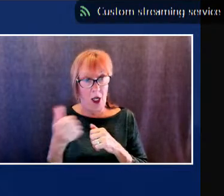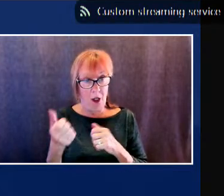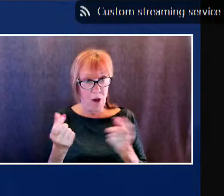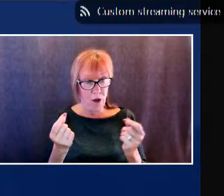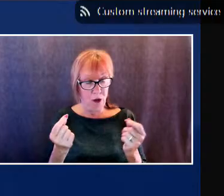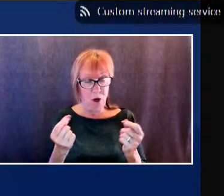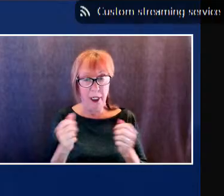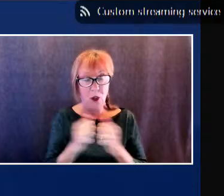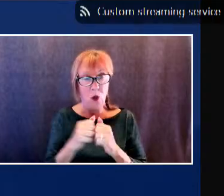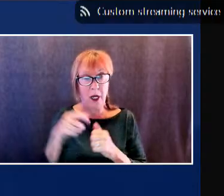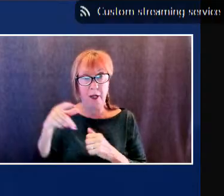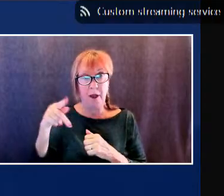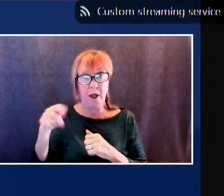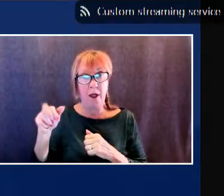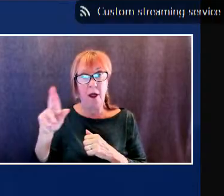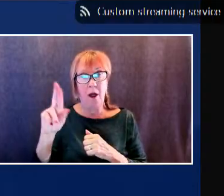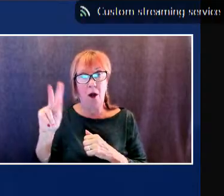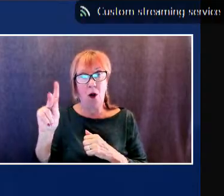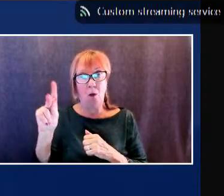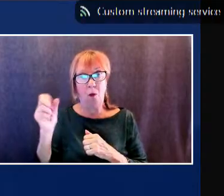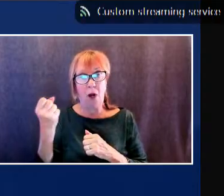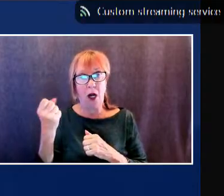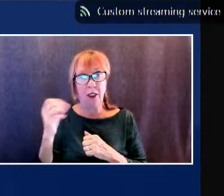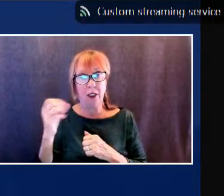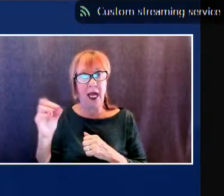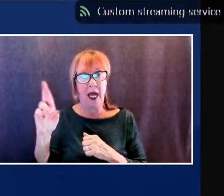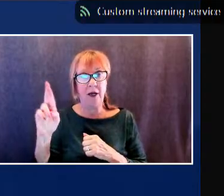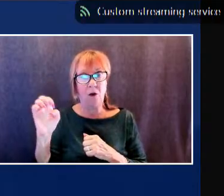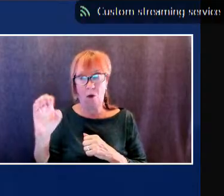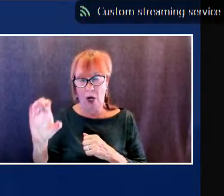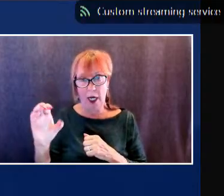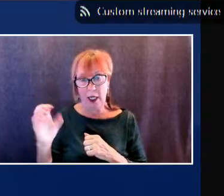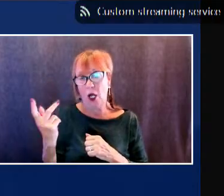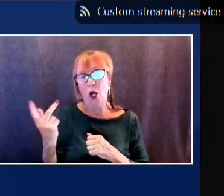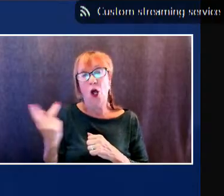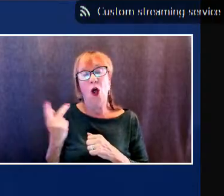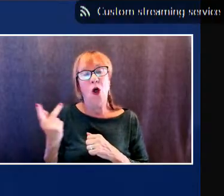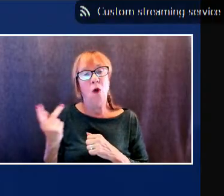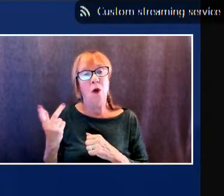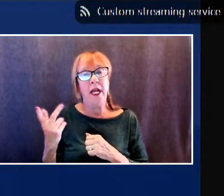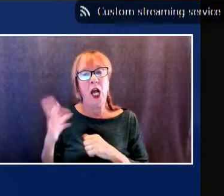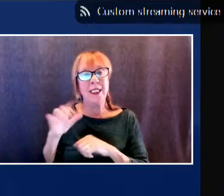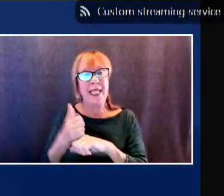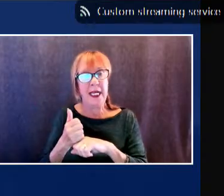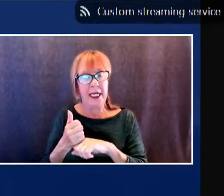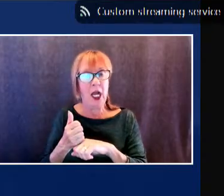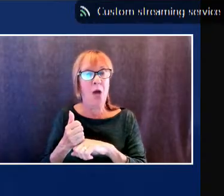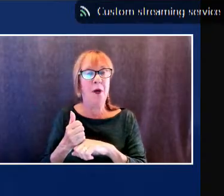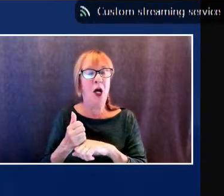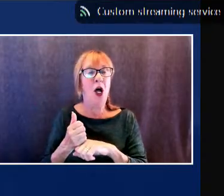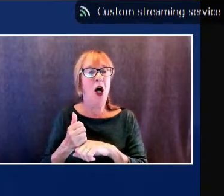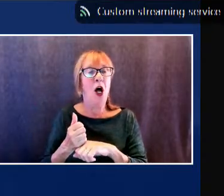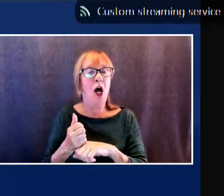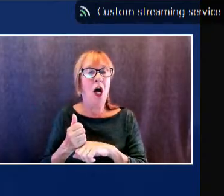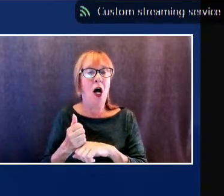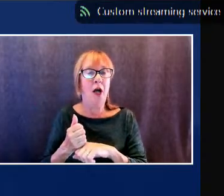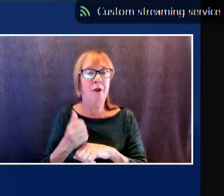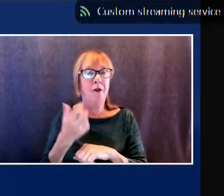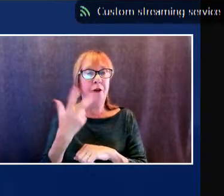Rec is doing a 3 times a week group in Loma Alta